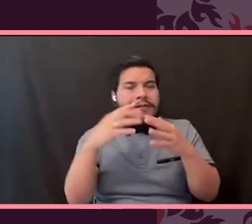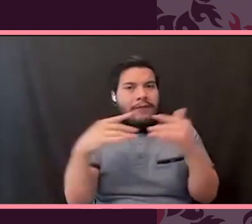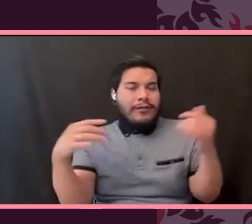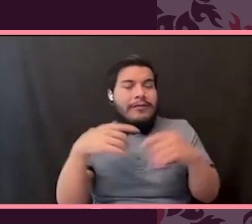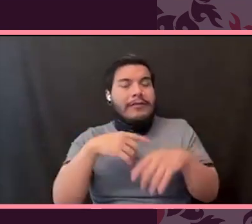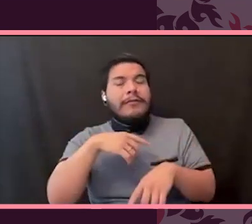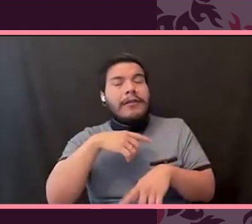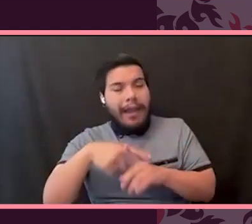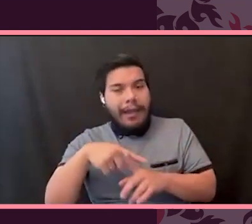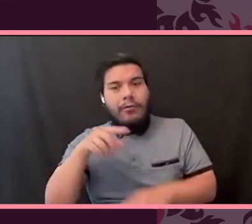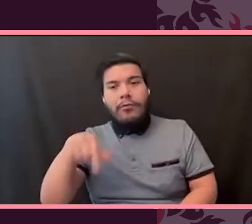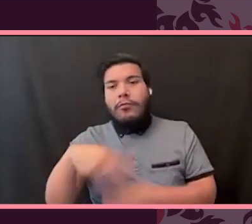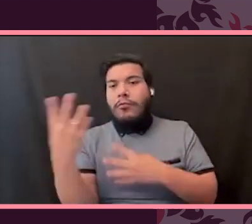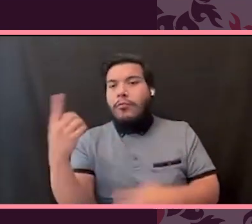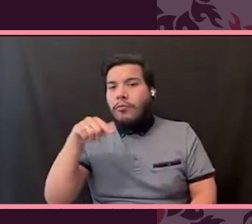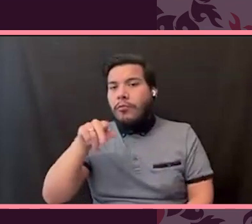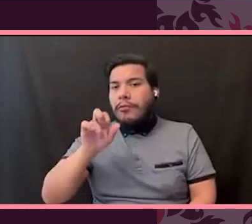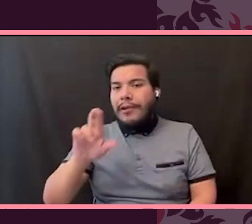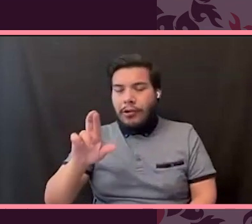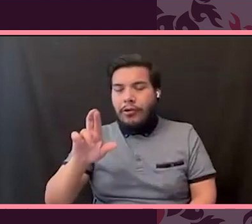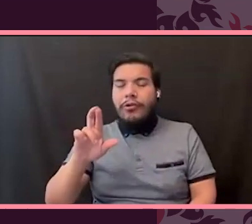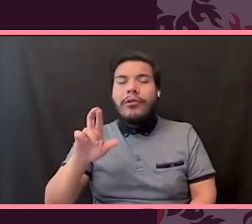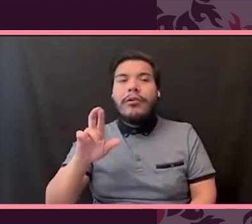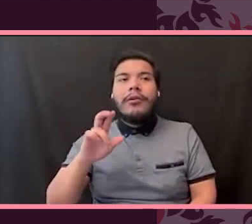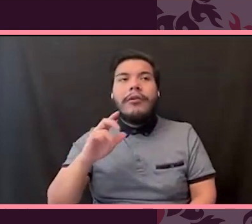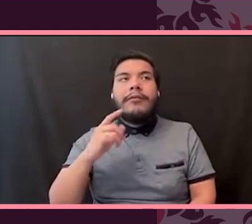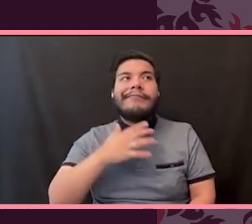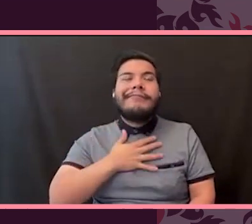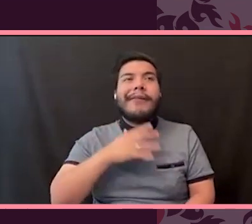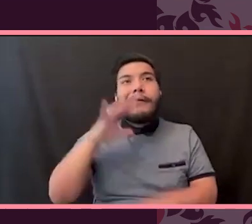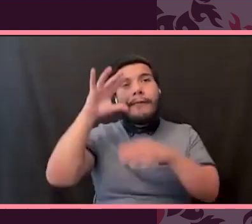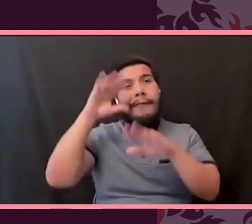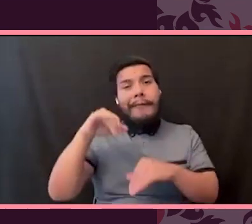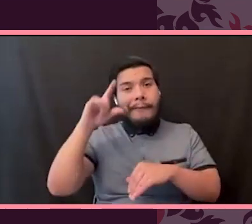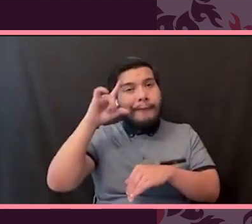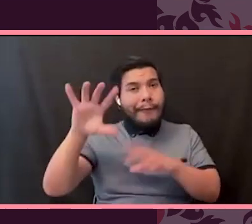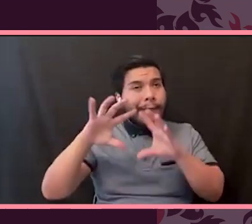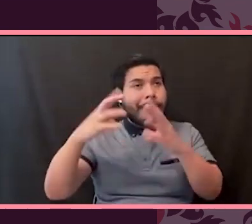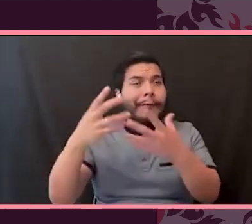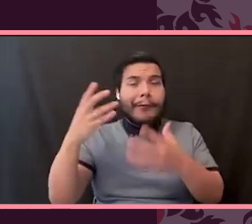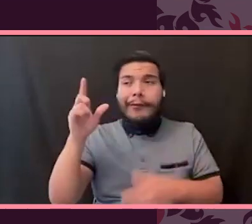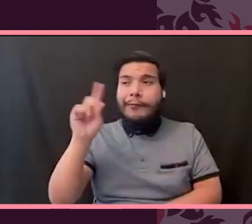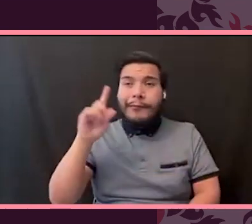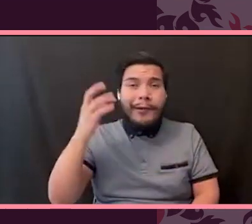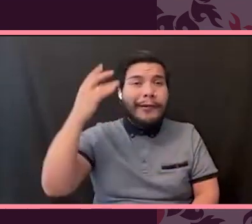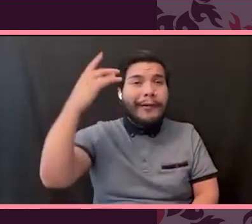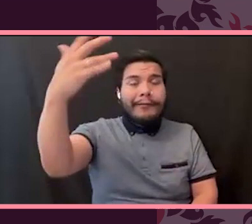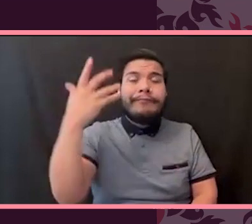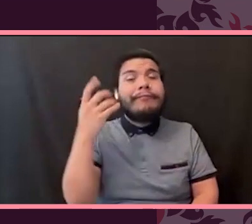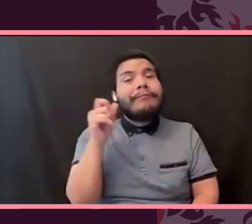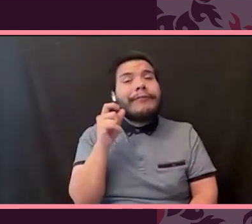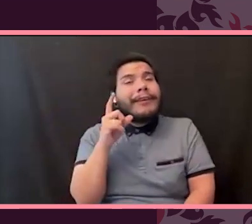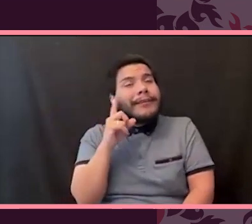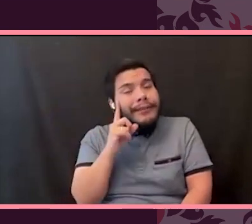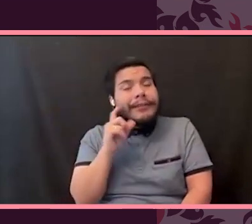I think if I have a hope for society and where it all goes, I think if we stop trying